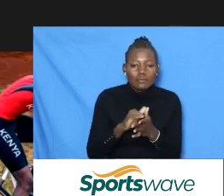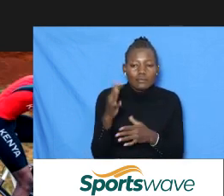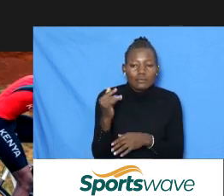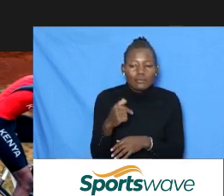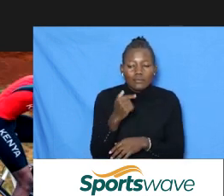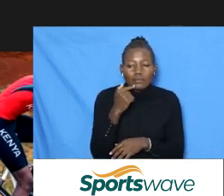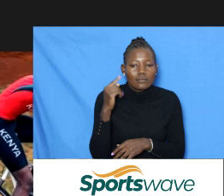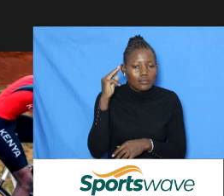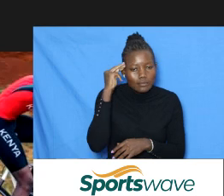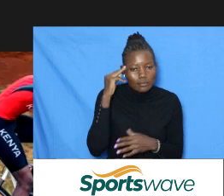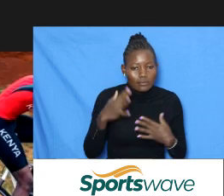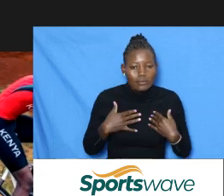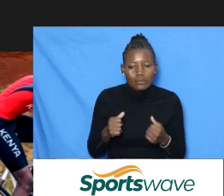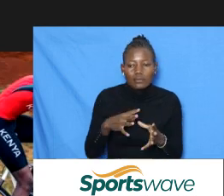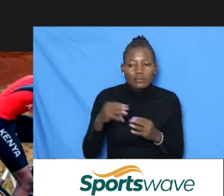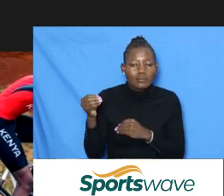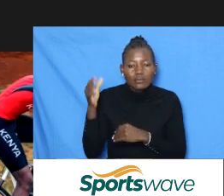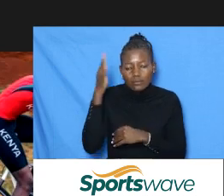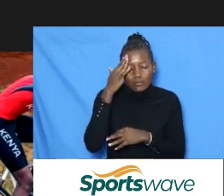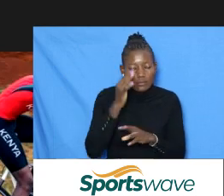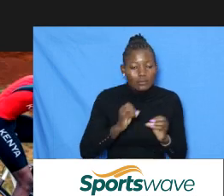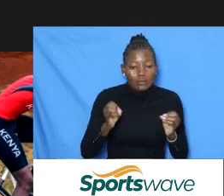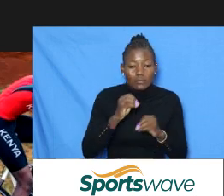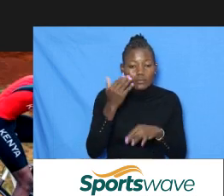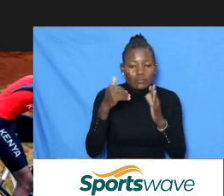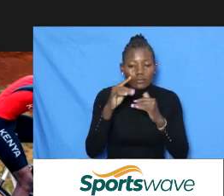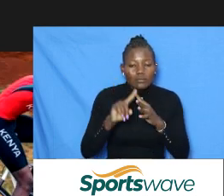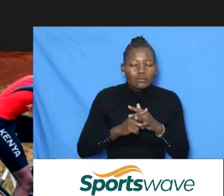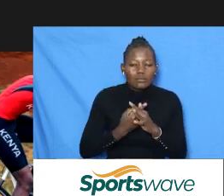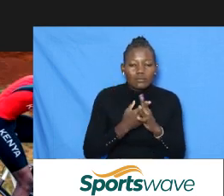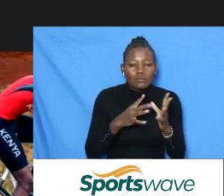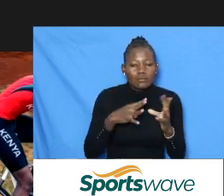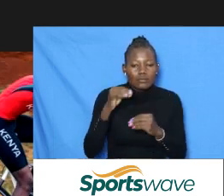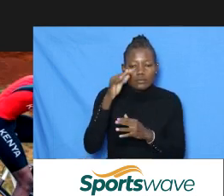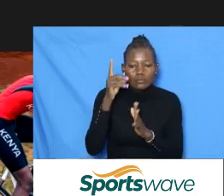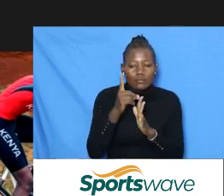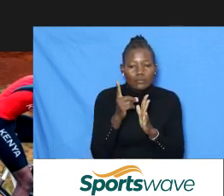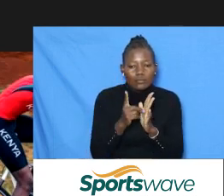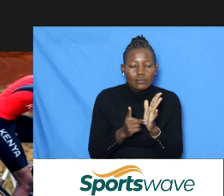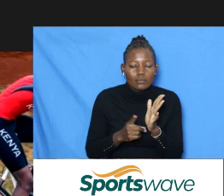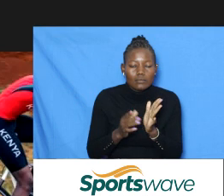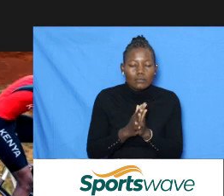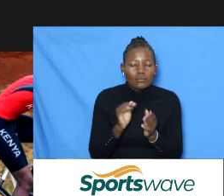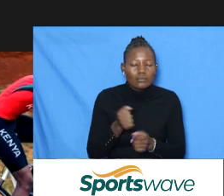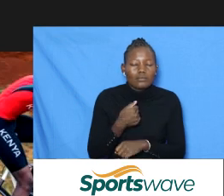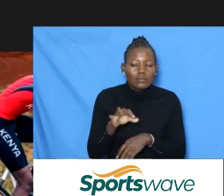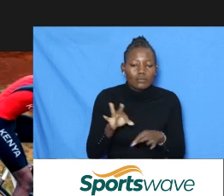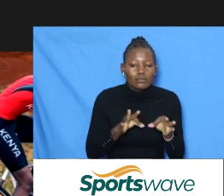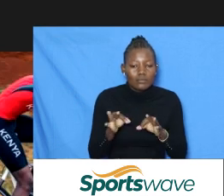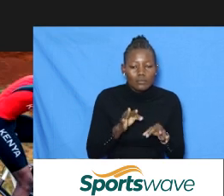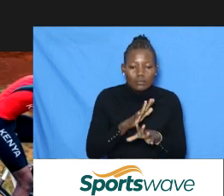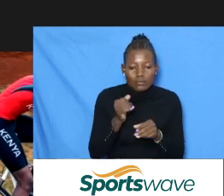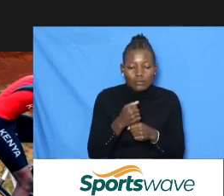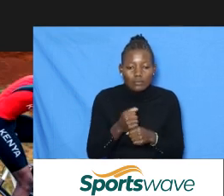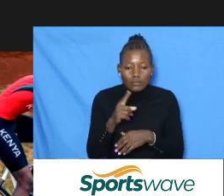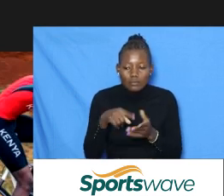mental health goes really unnoticed, that the performance just starts going down and you cannot explain why. Right? They don't do what they're doing anymore. They